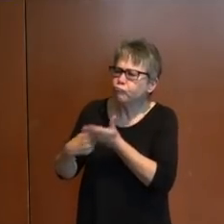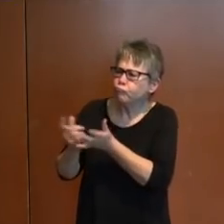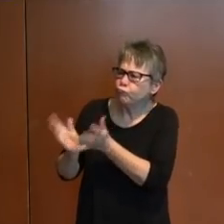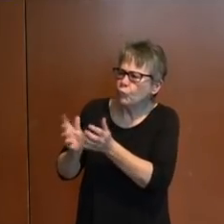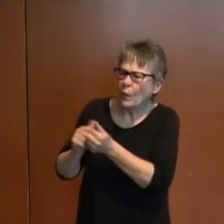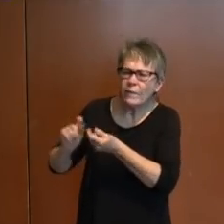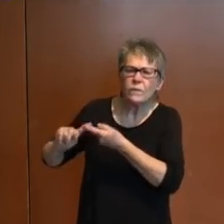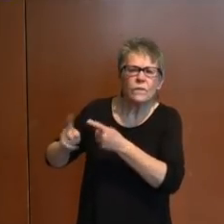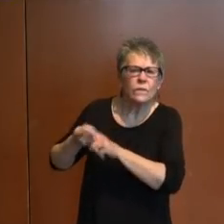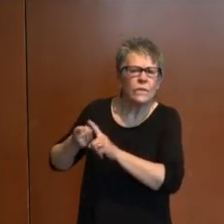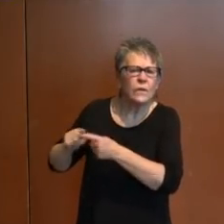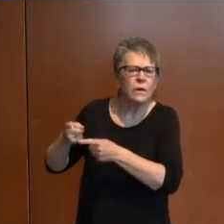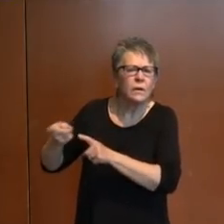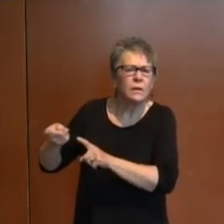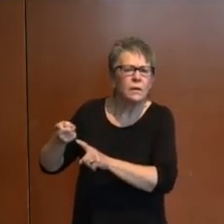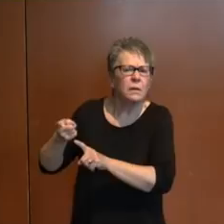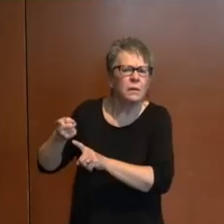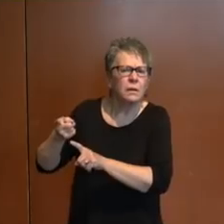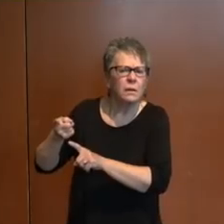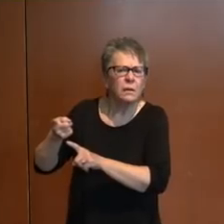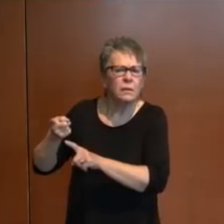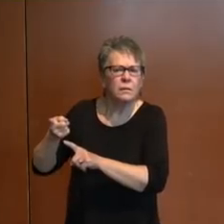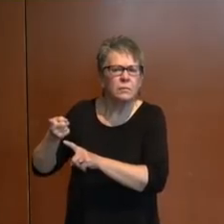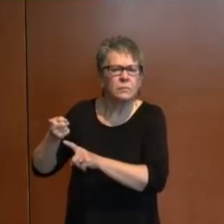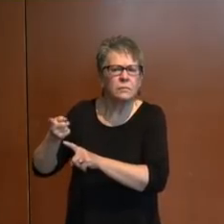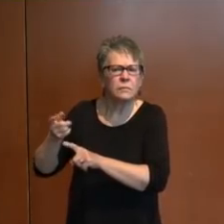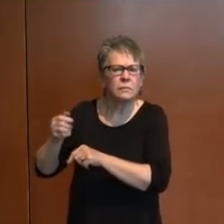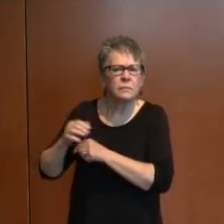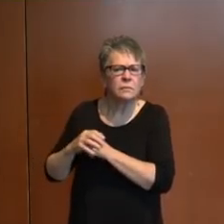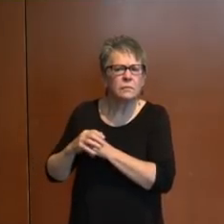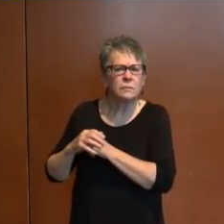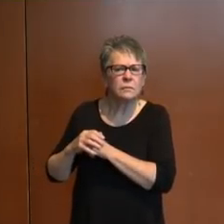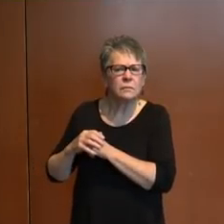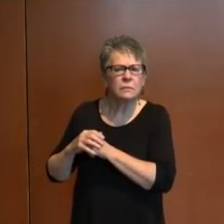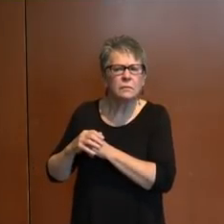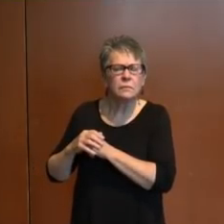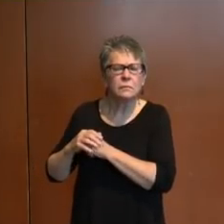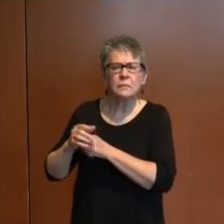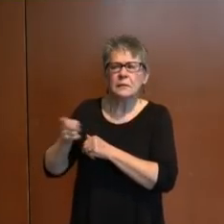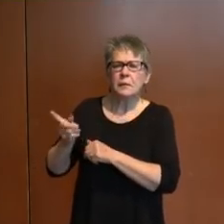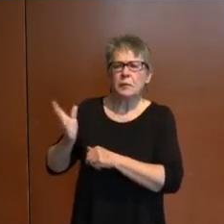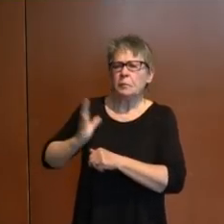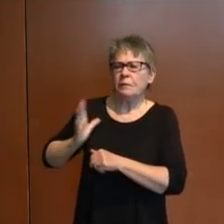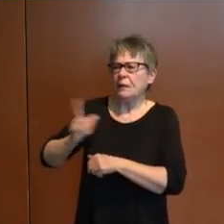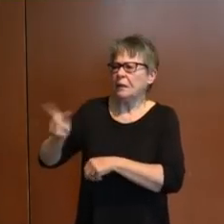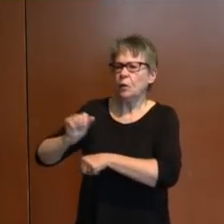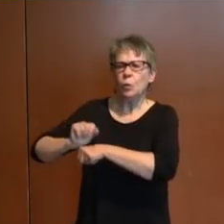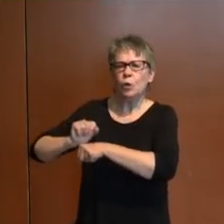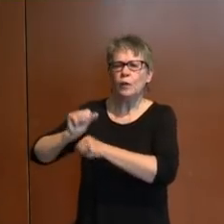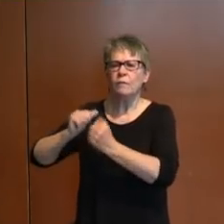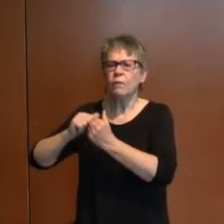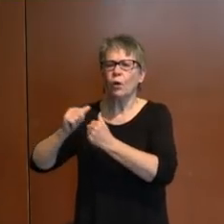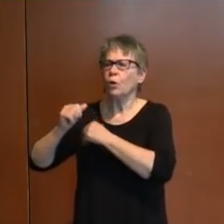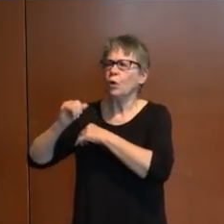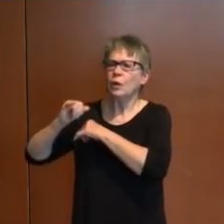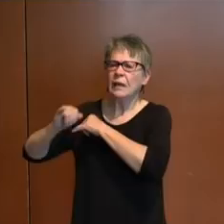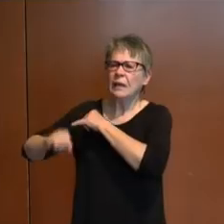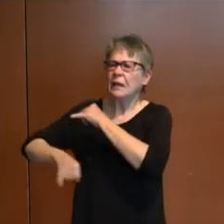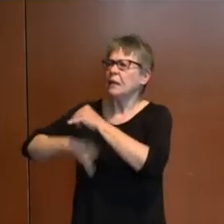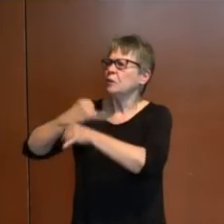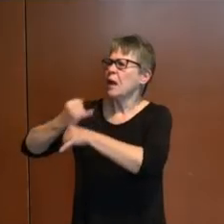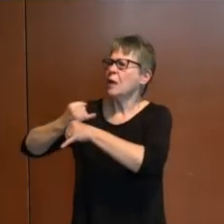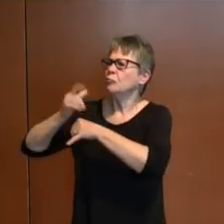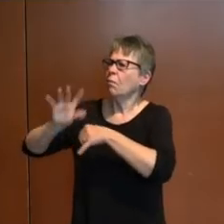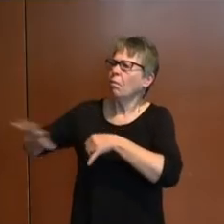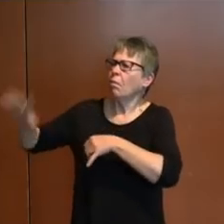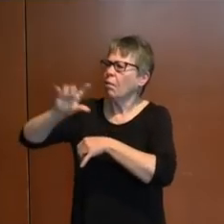of the diplomatic community, the South Korean ambassador, Ambassador Lee, and we spoke about a couple things. First, that nation stands as